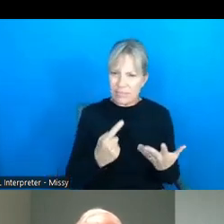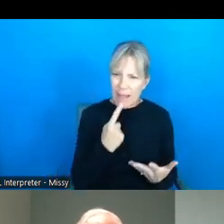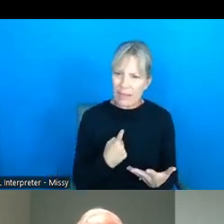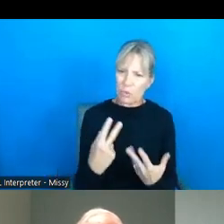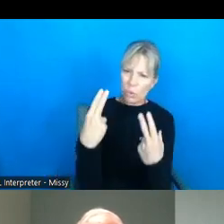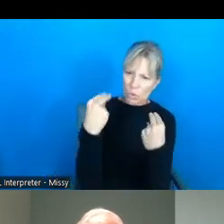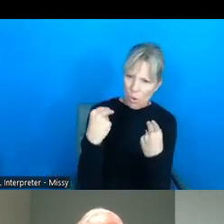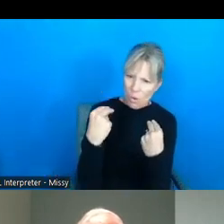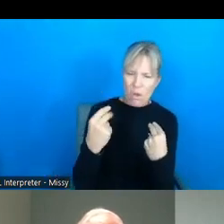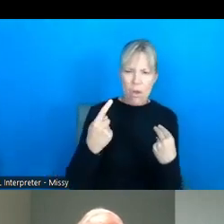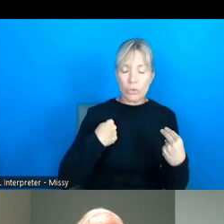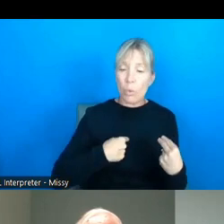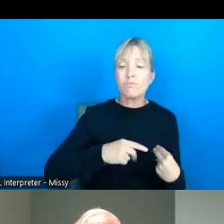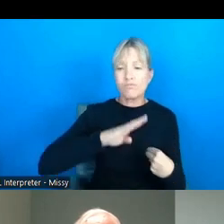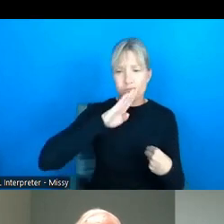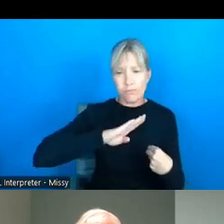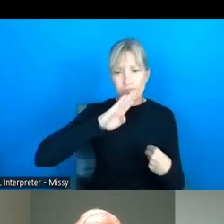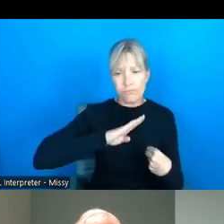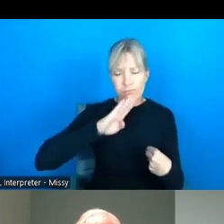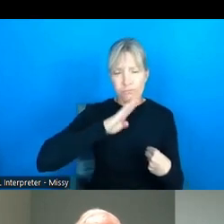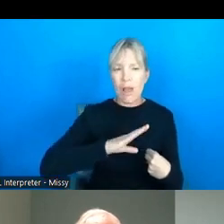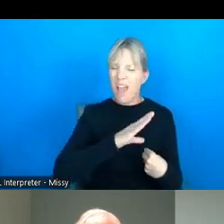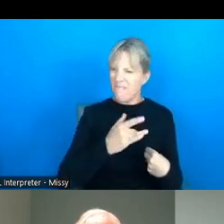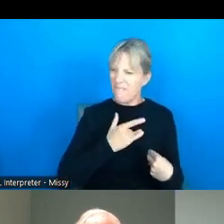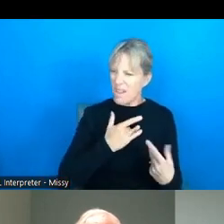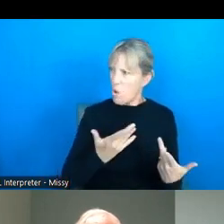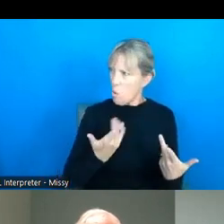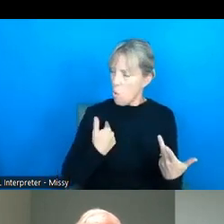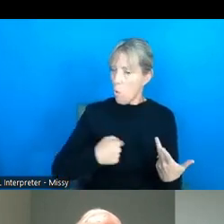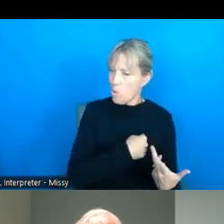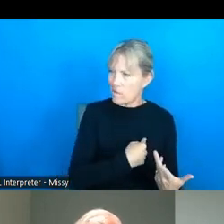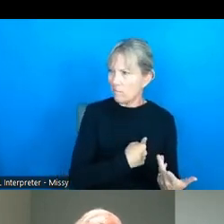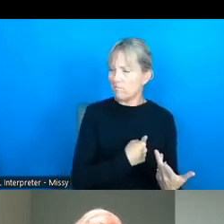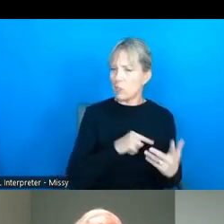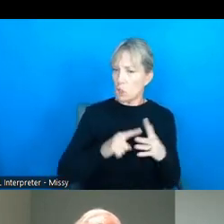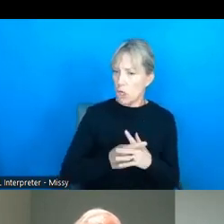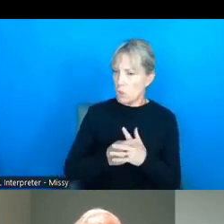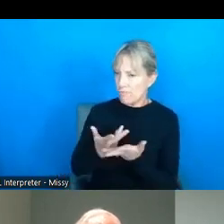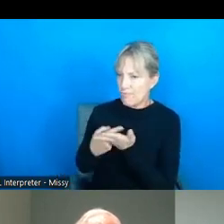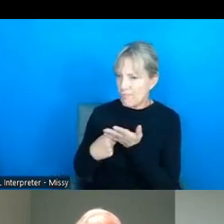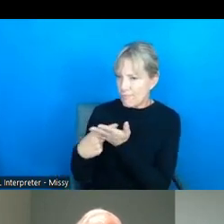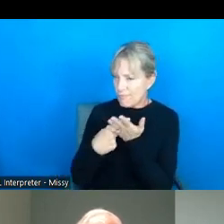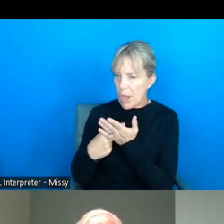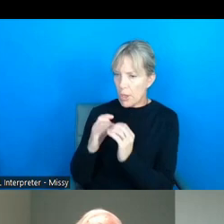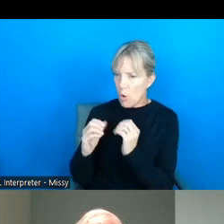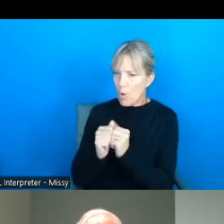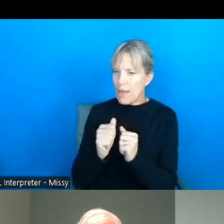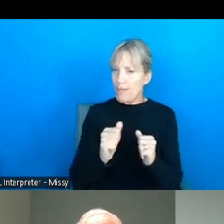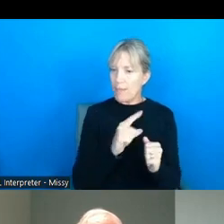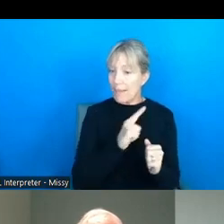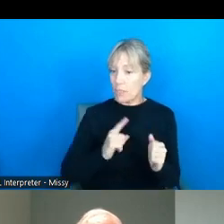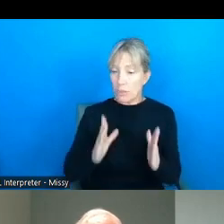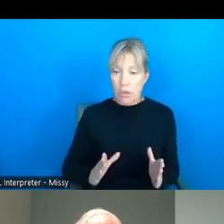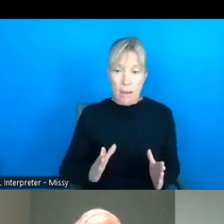we were a little frustrated, and we began to communicate with our legislators.